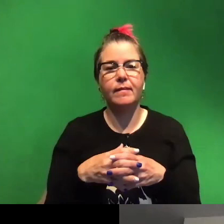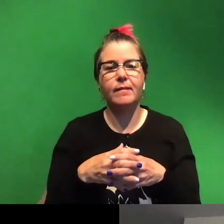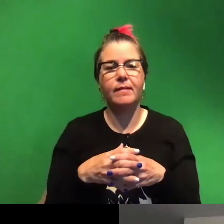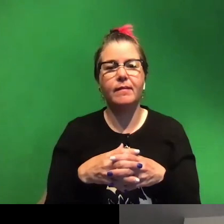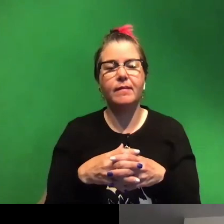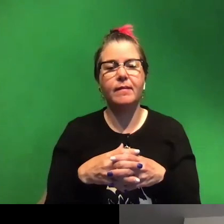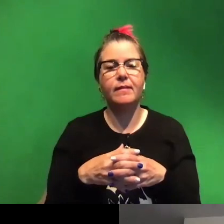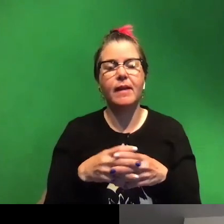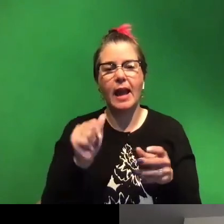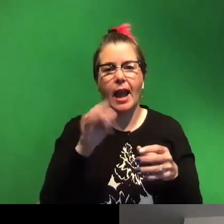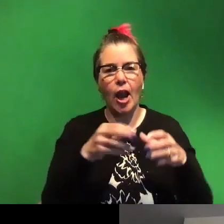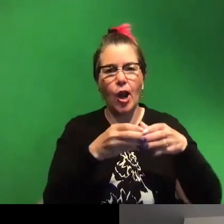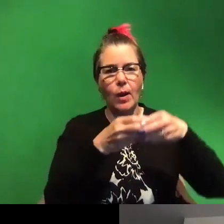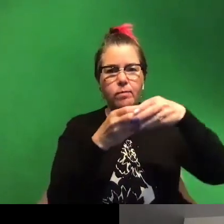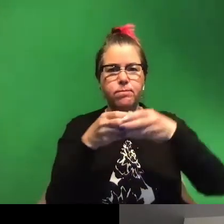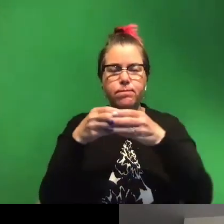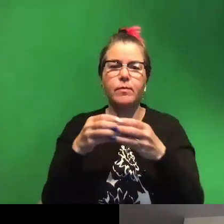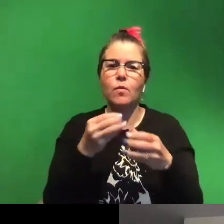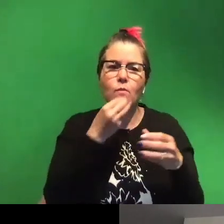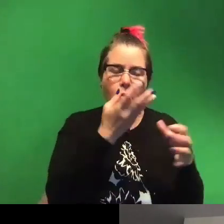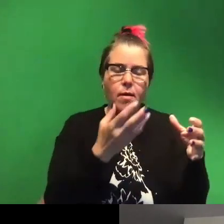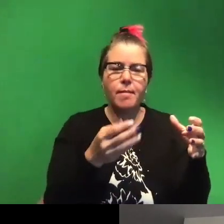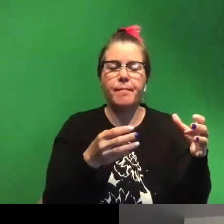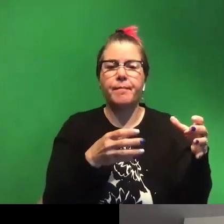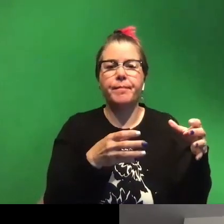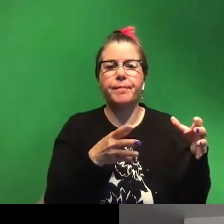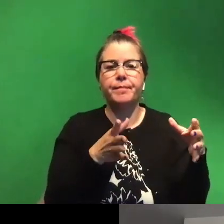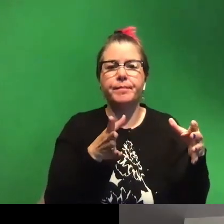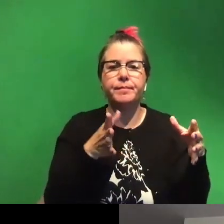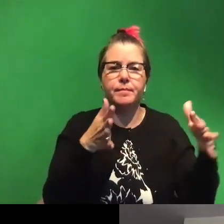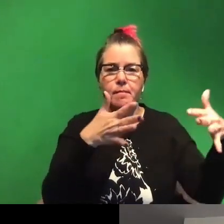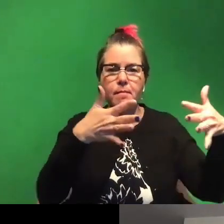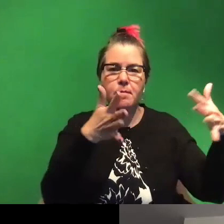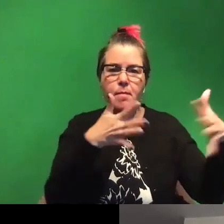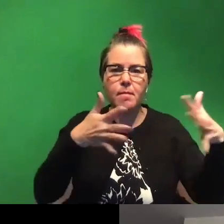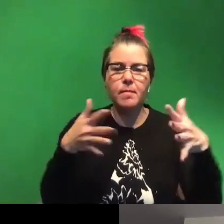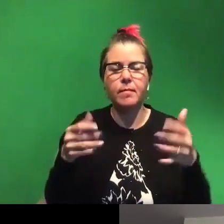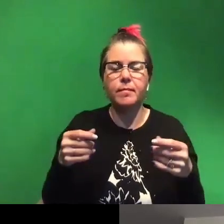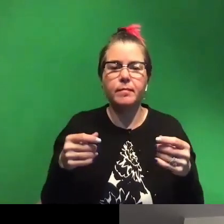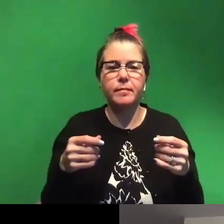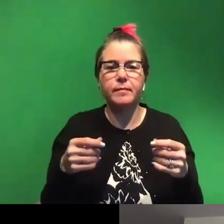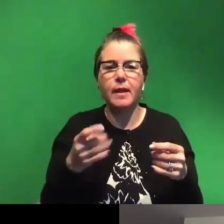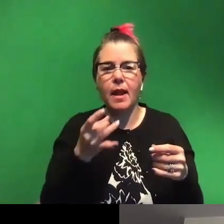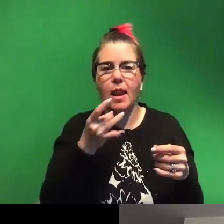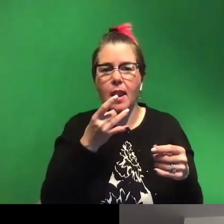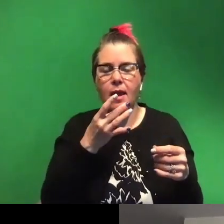pocket of air that is warmer and that makes the light